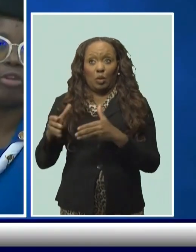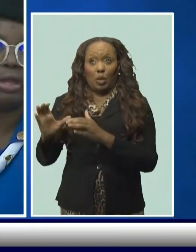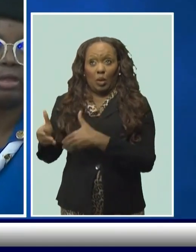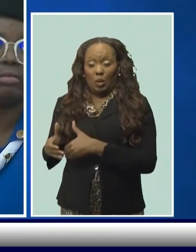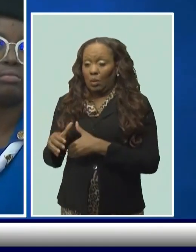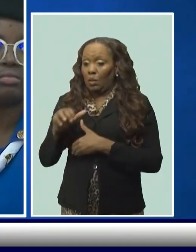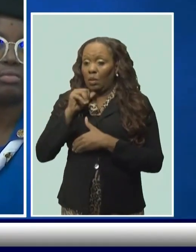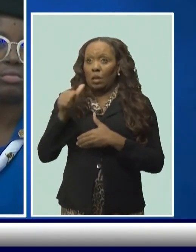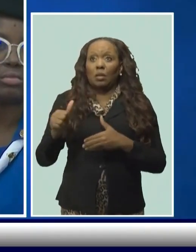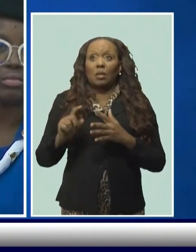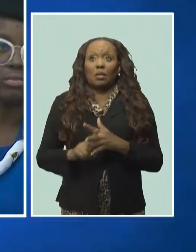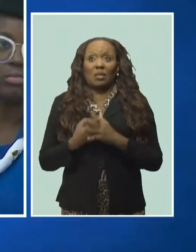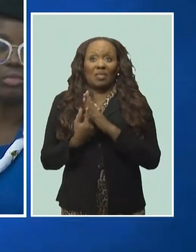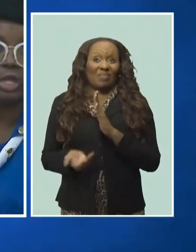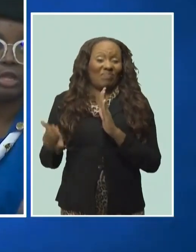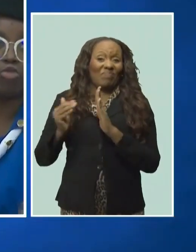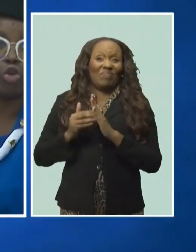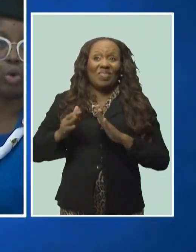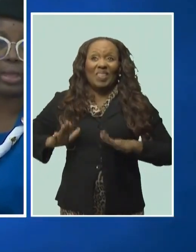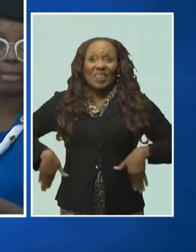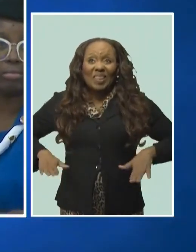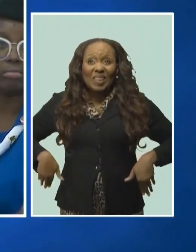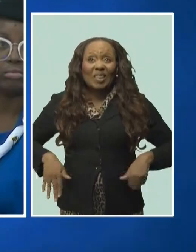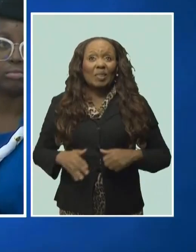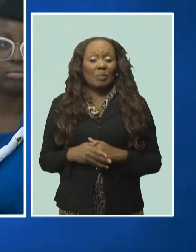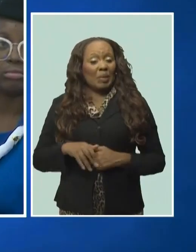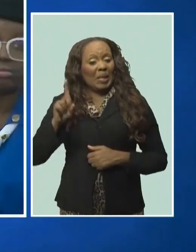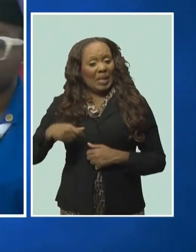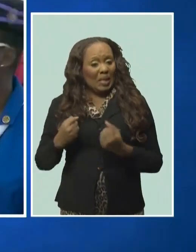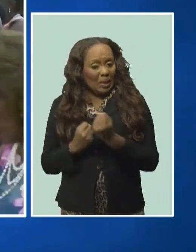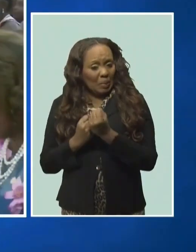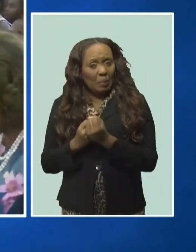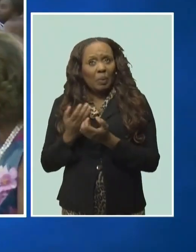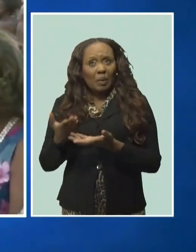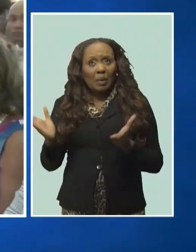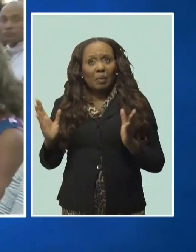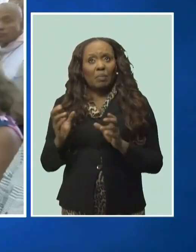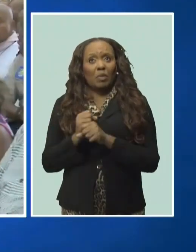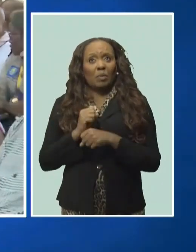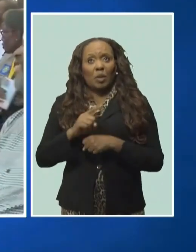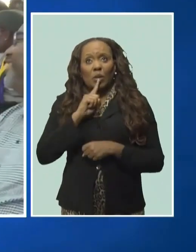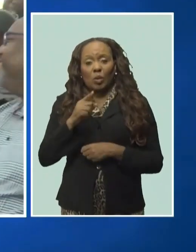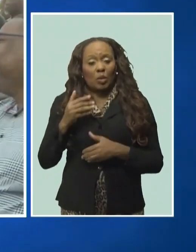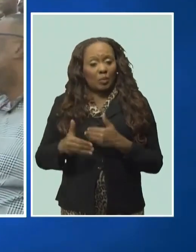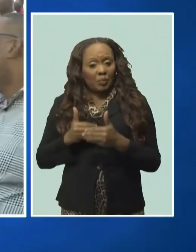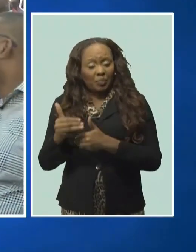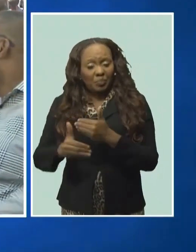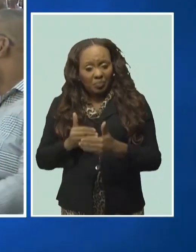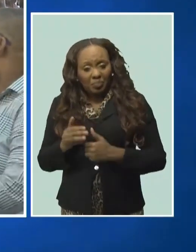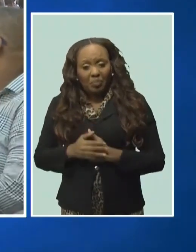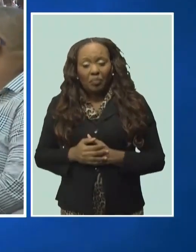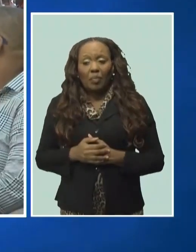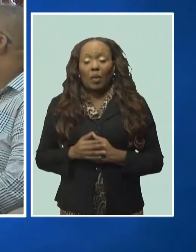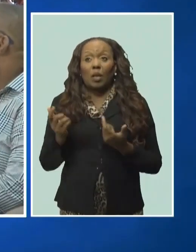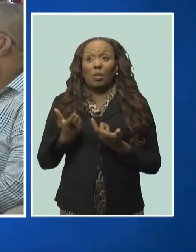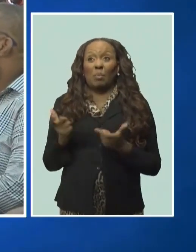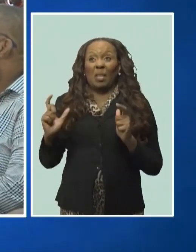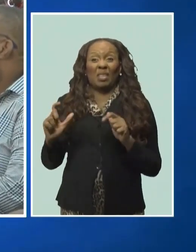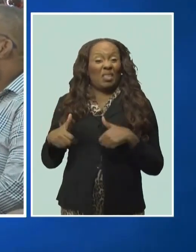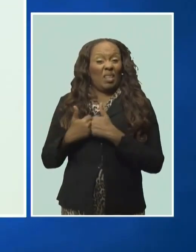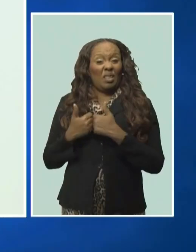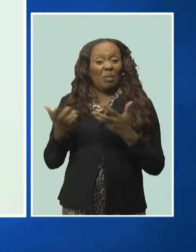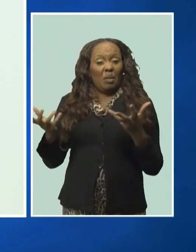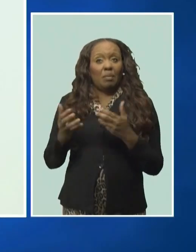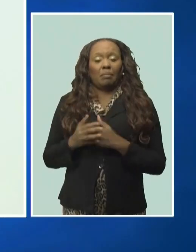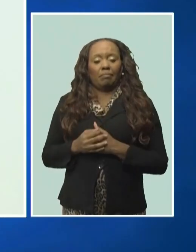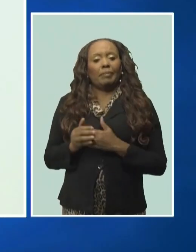to support each of them so that they are also moving forward. The most common challenge among them is